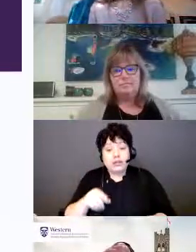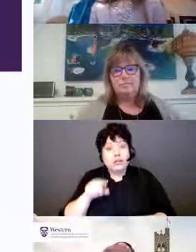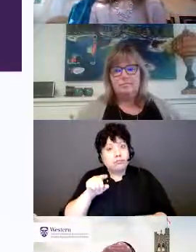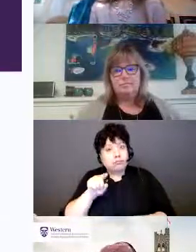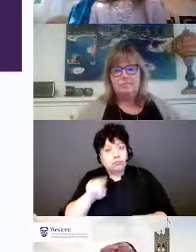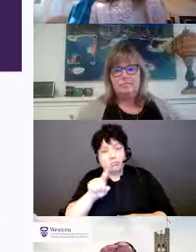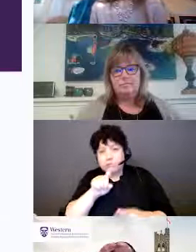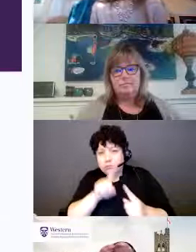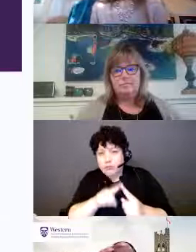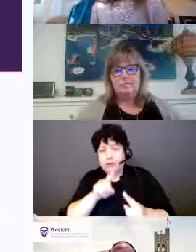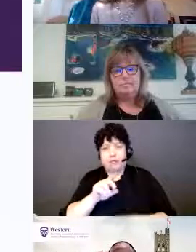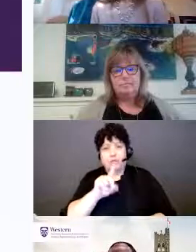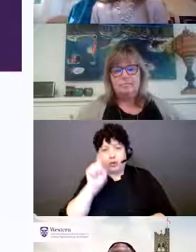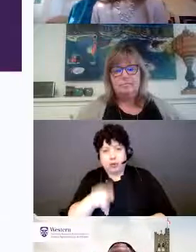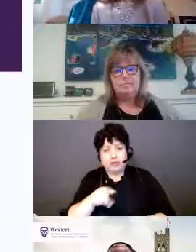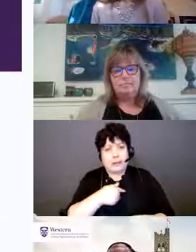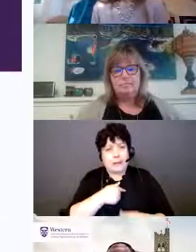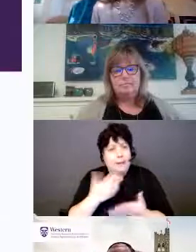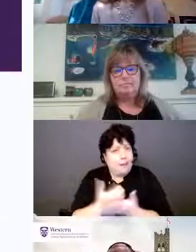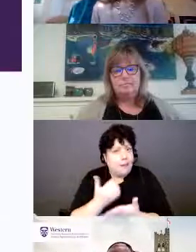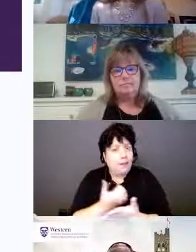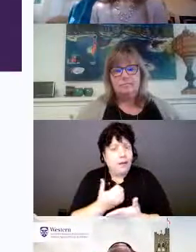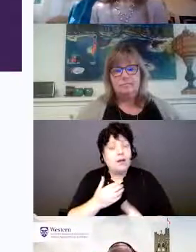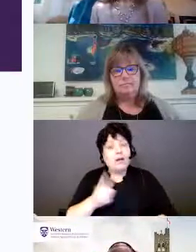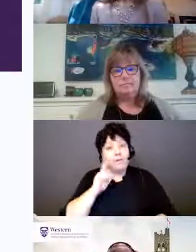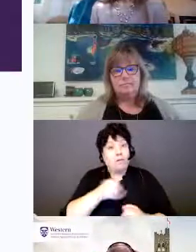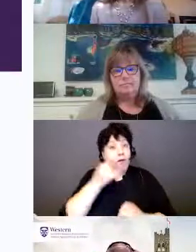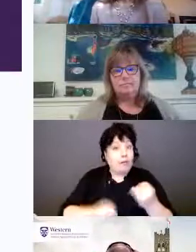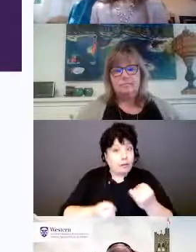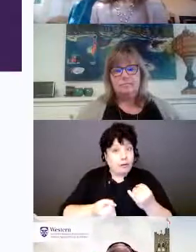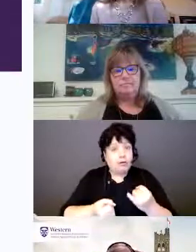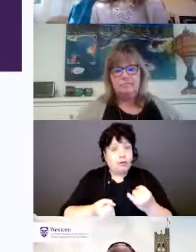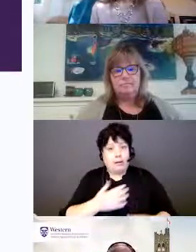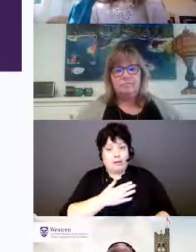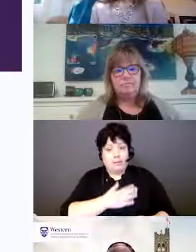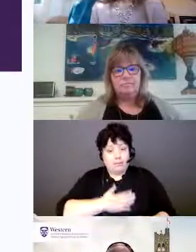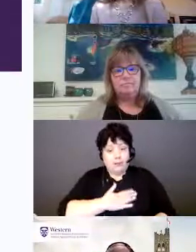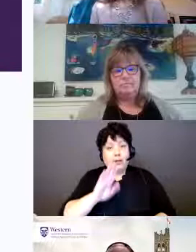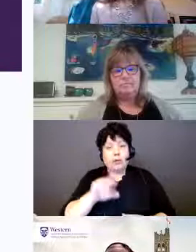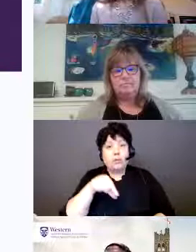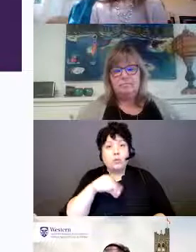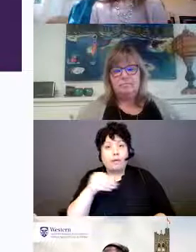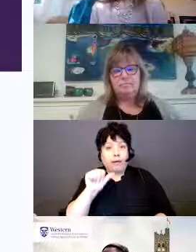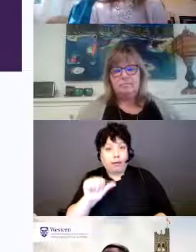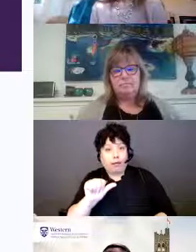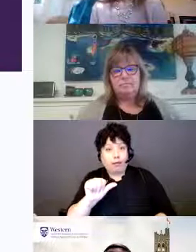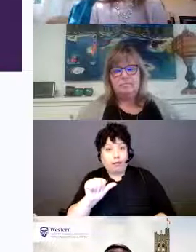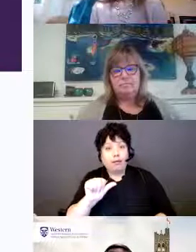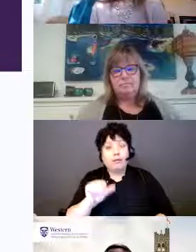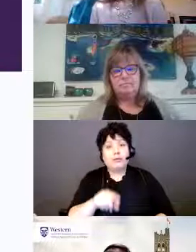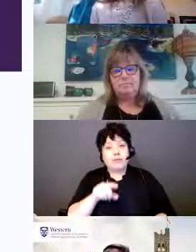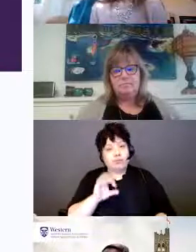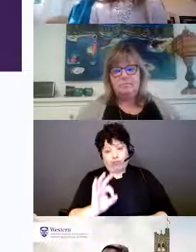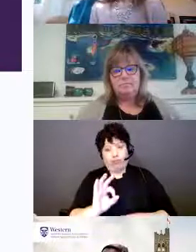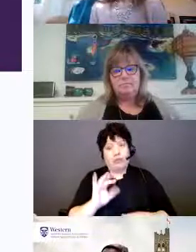specific question that you want to ask at the end of the session, we do appreciate you putting that into the Q&A box. That allows